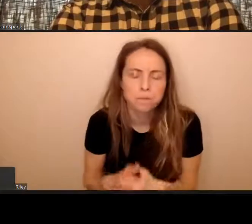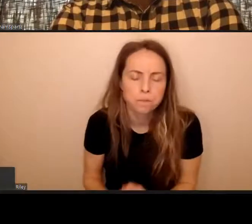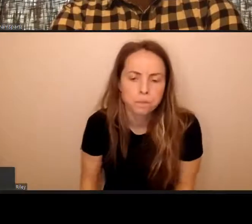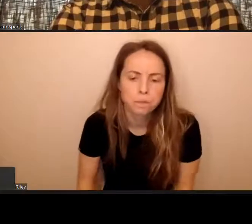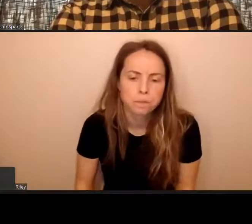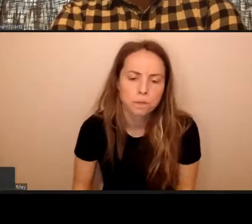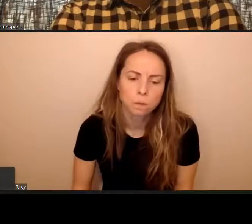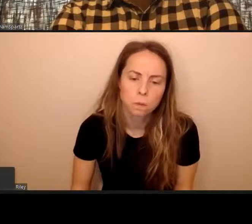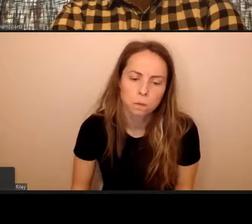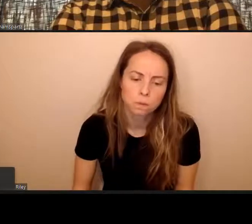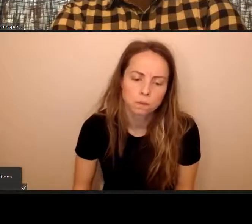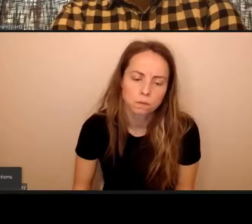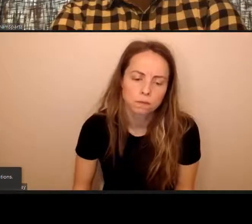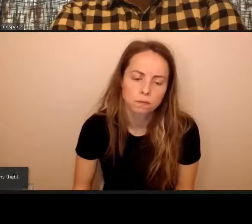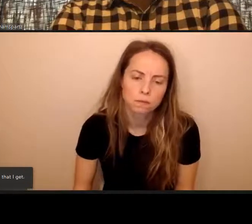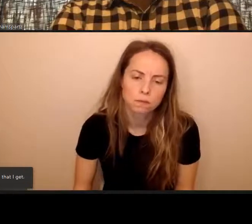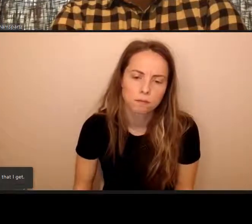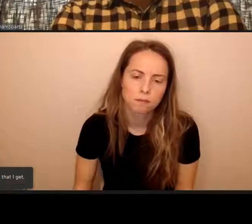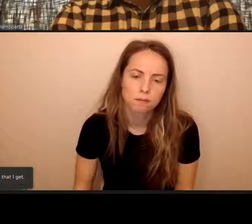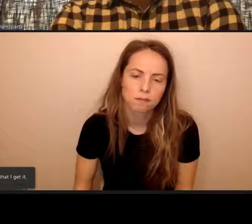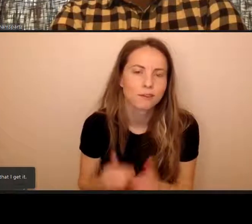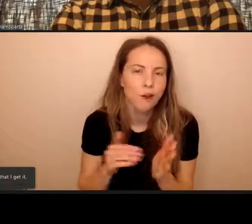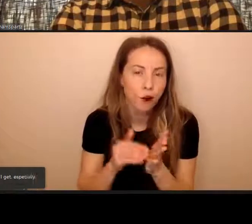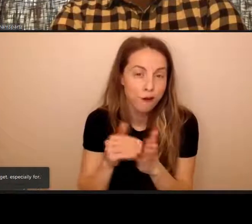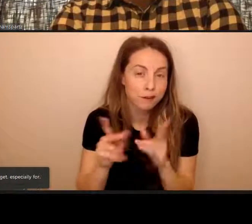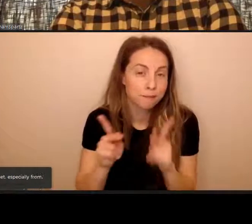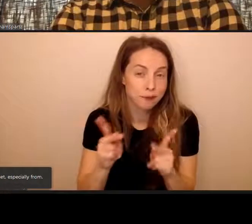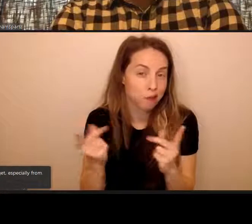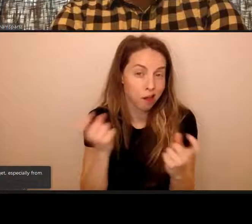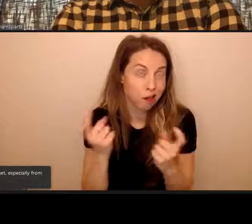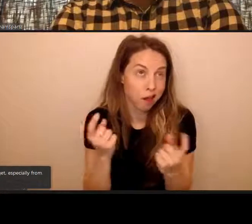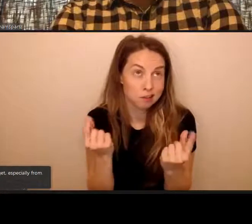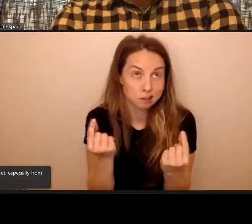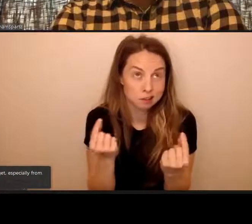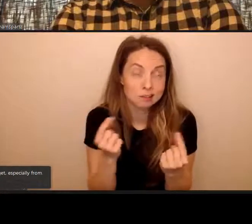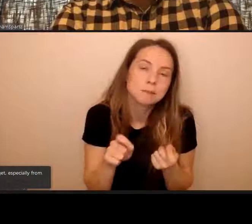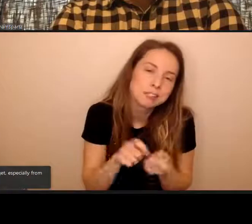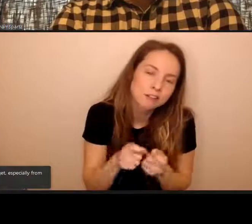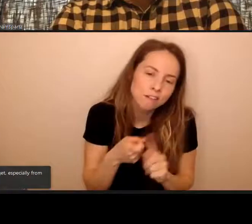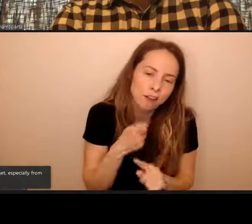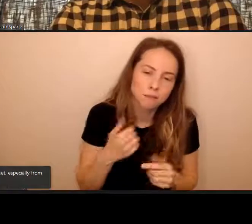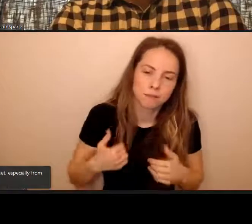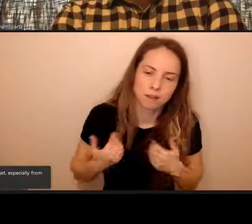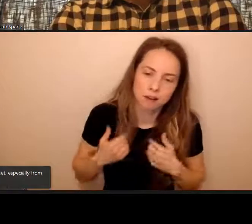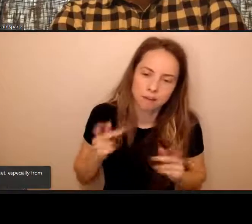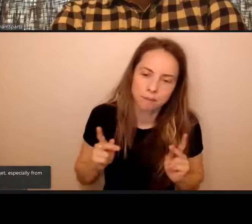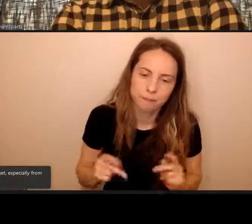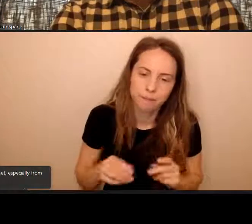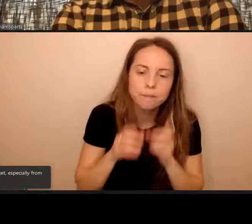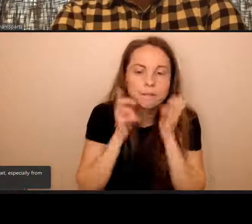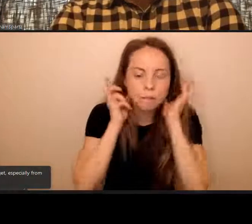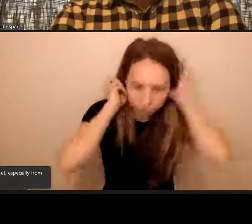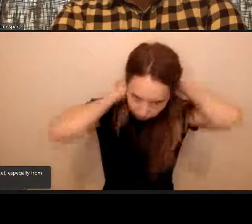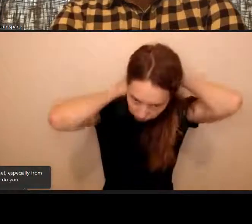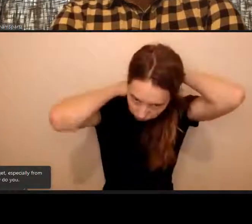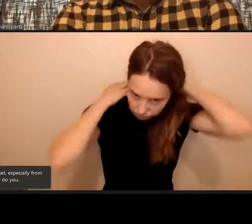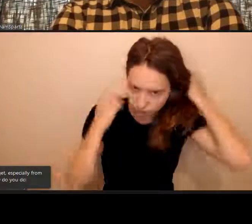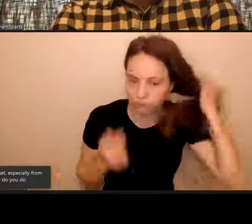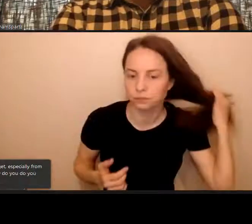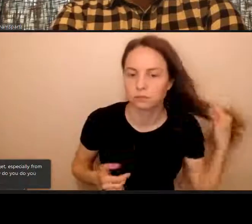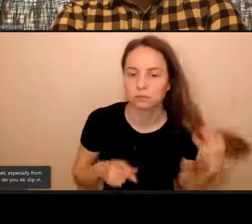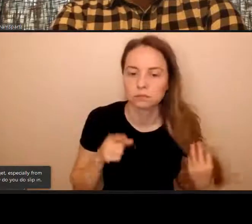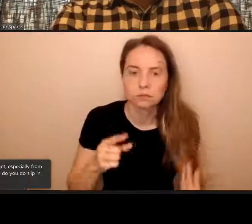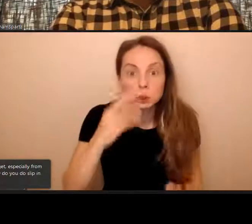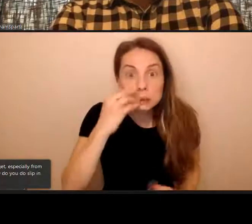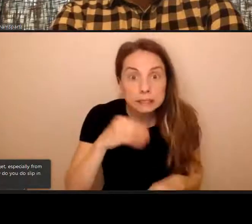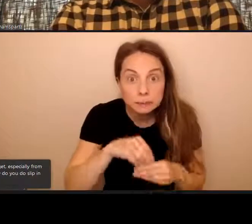So a lot of questions that I get, especially from young people, is how do you sleep in